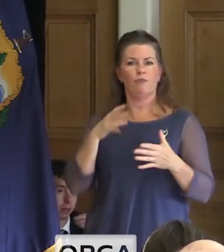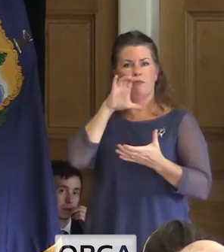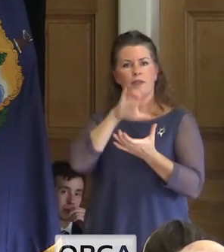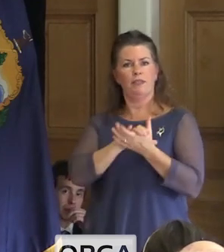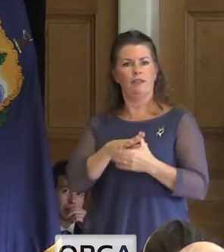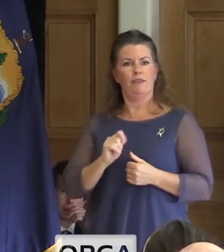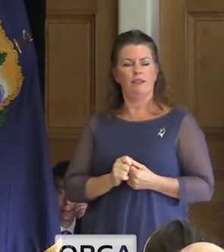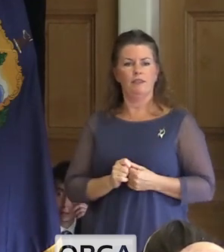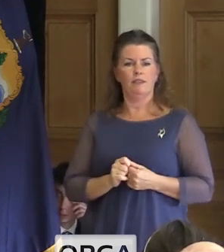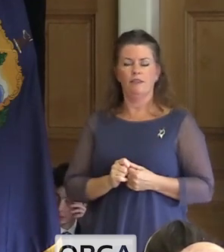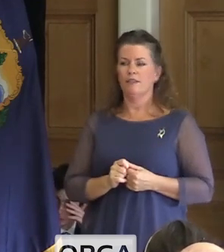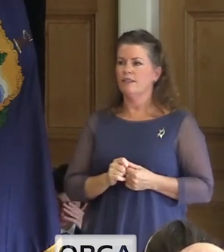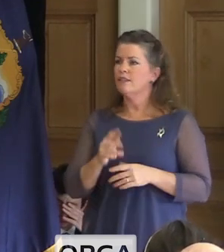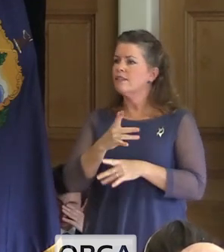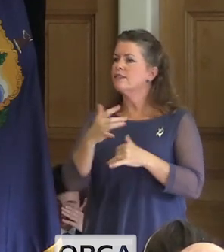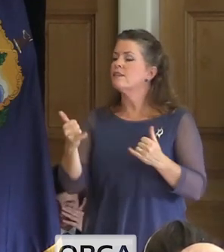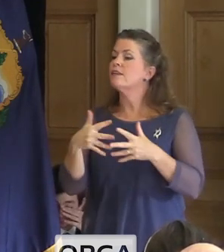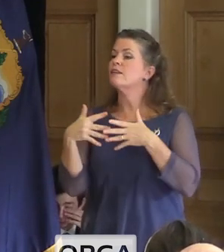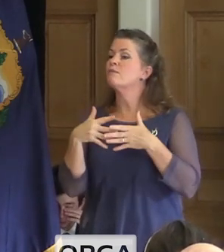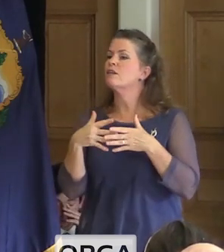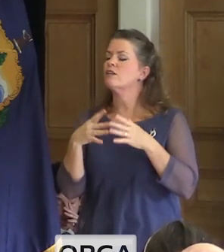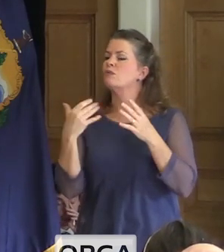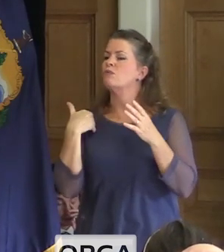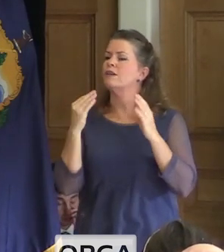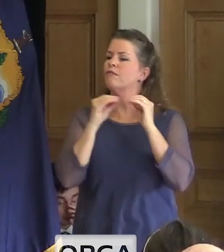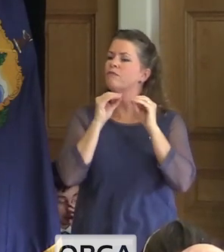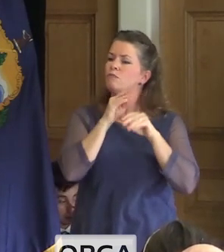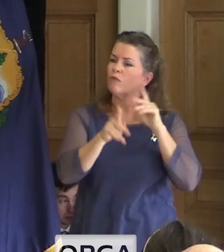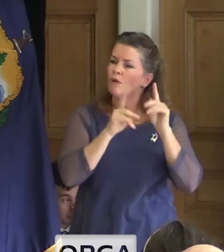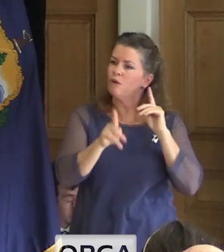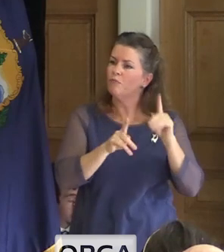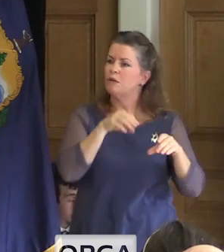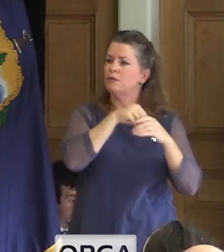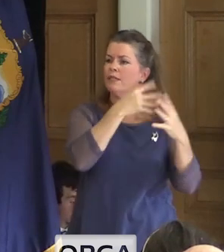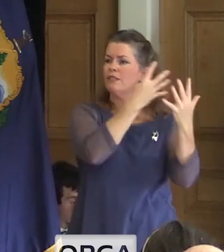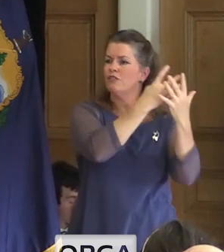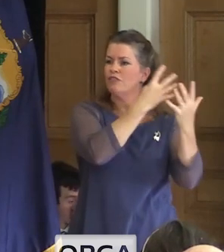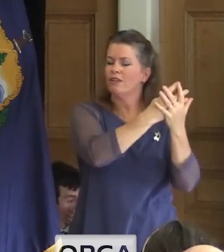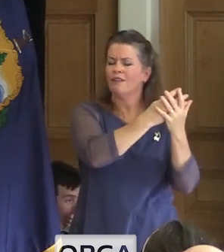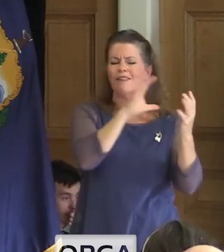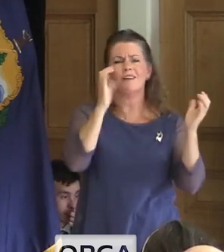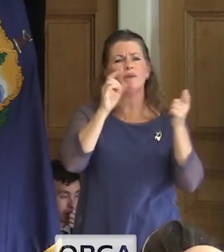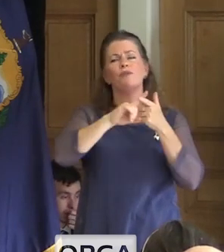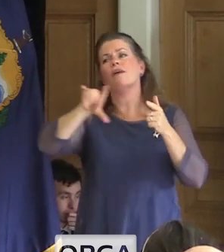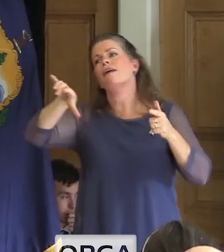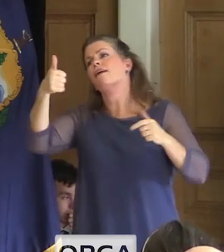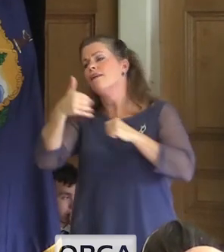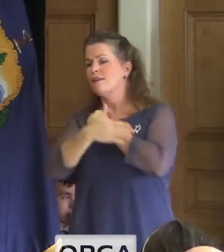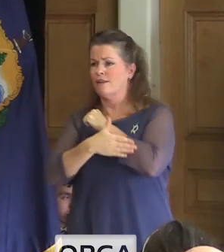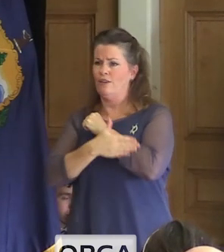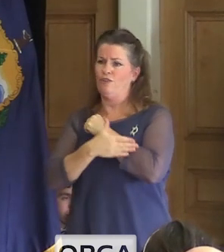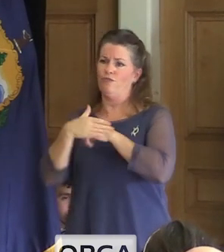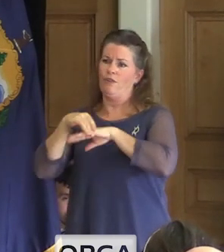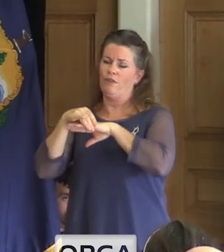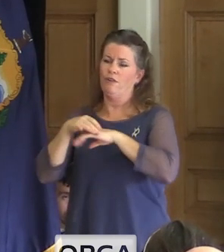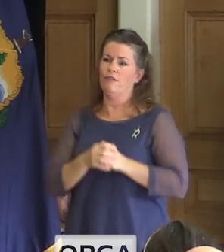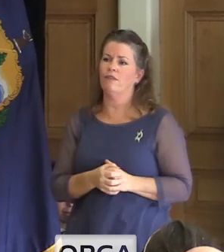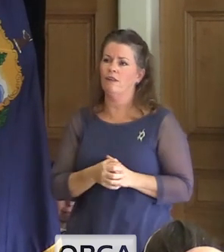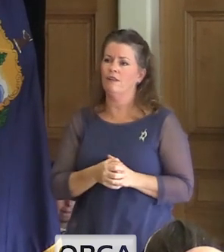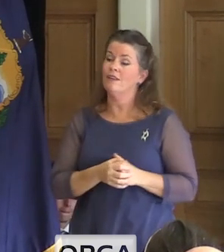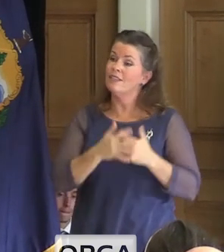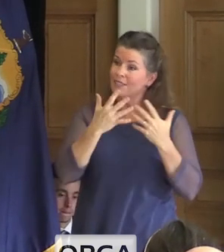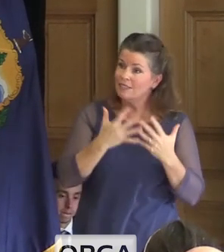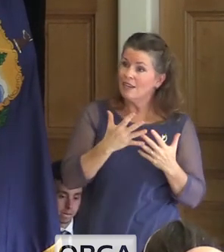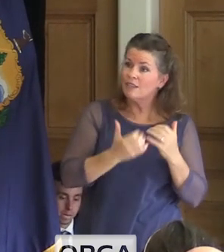we have more people in jail than any other country on earth. mostly disproportionately African American,